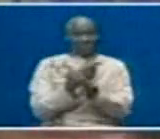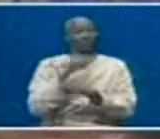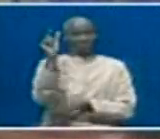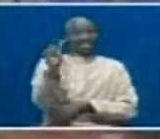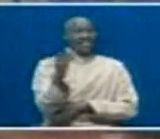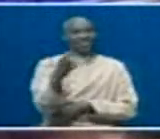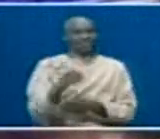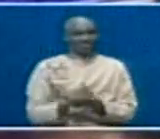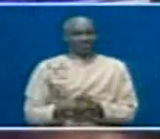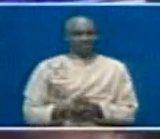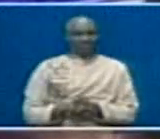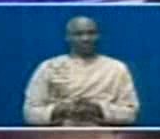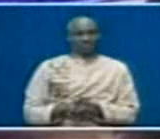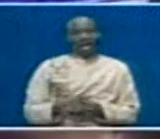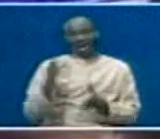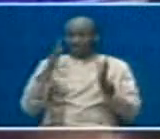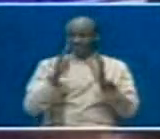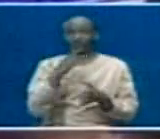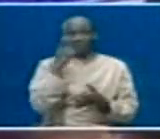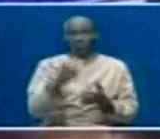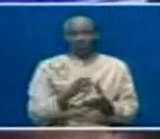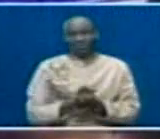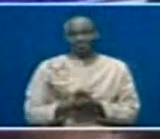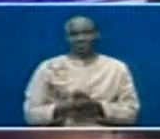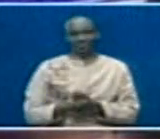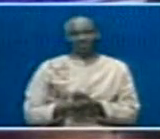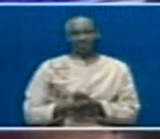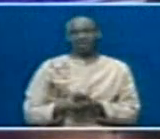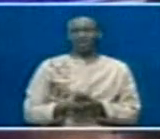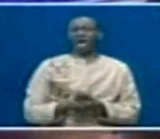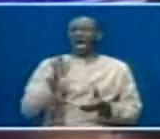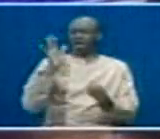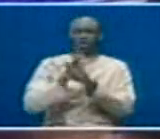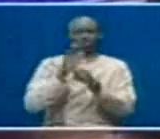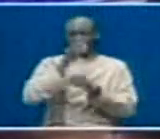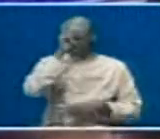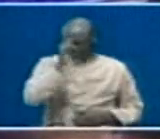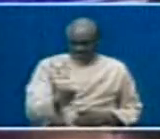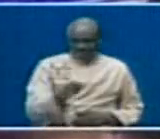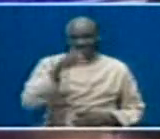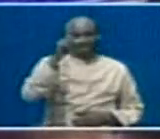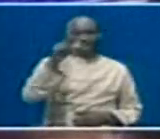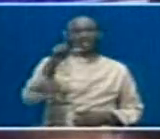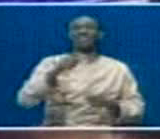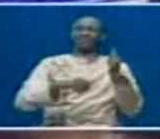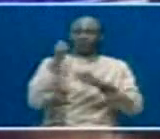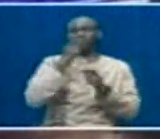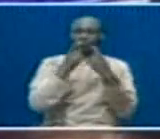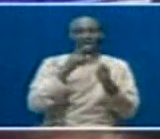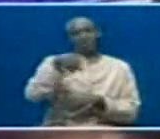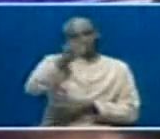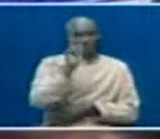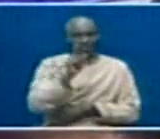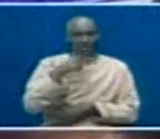Yeah. Go ahead. Wangari Wasiori says, much respect to Sal. He has refused to talk about himself,